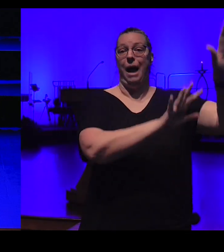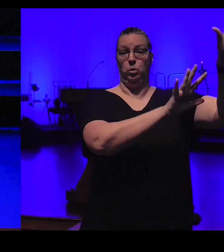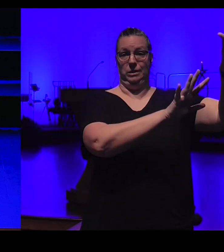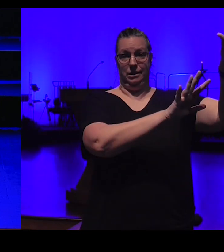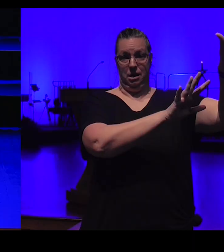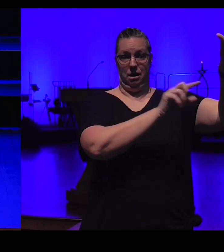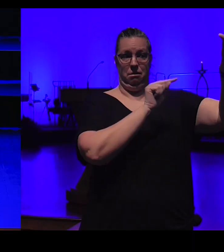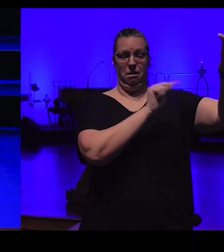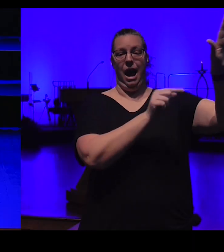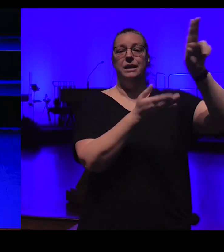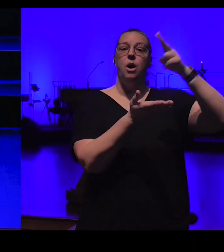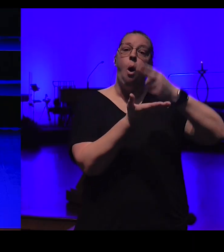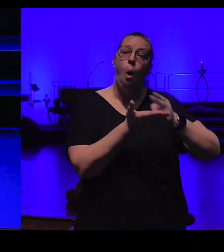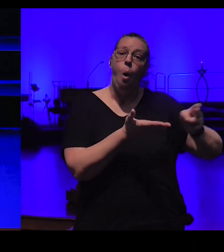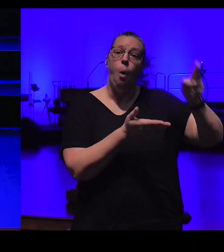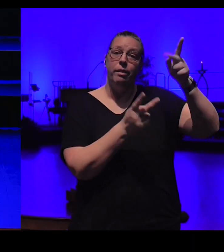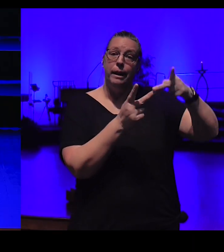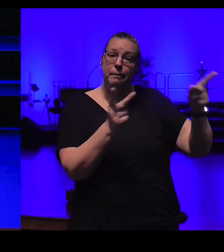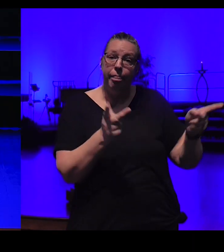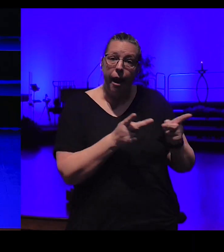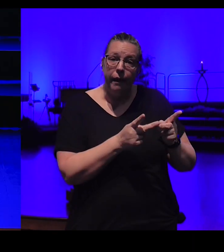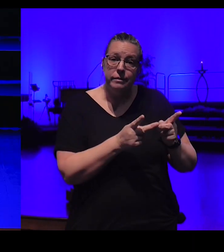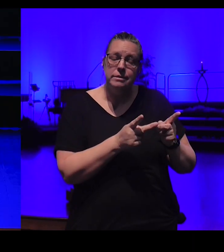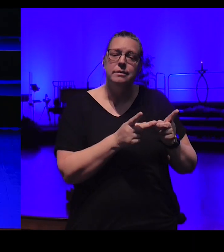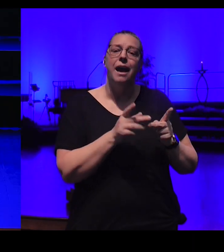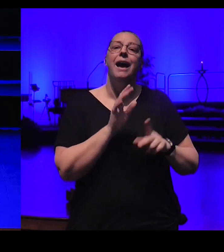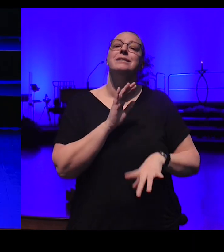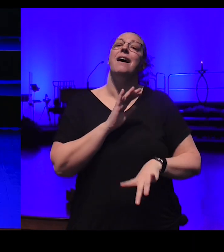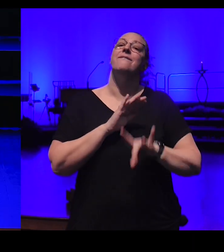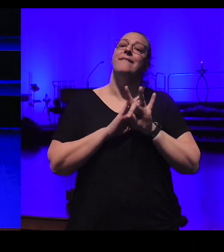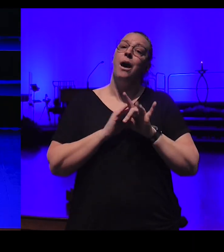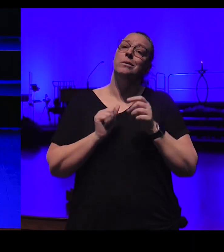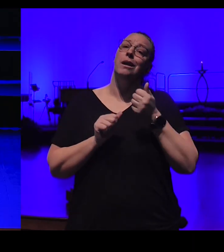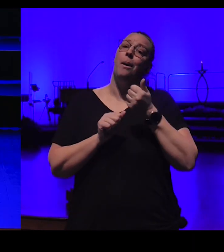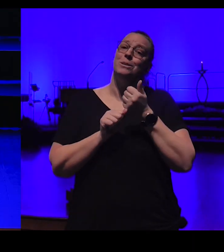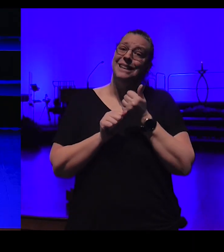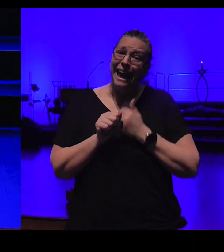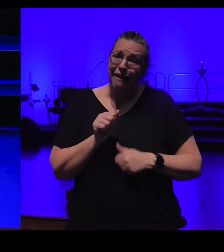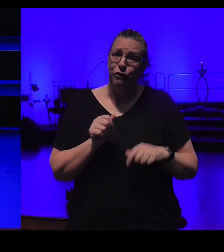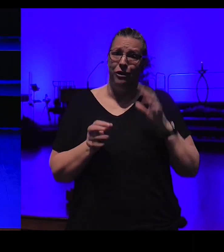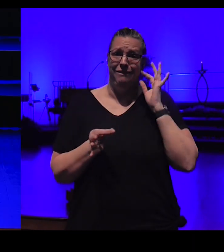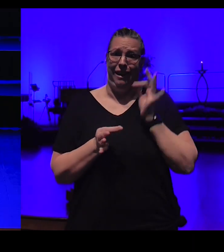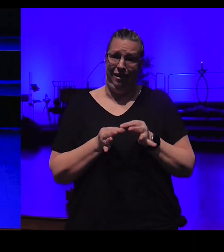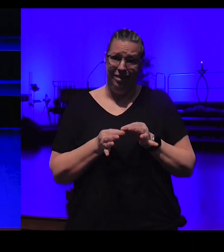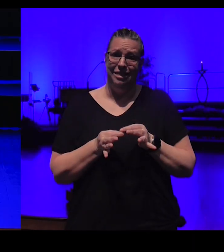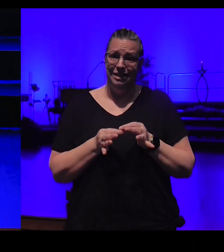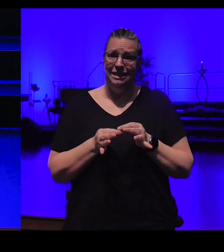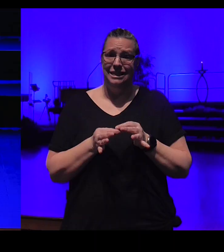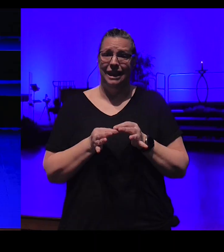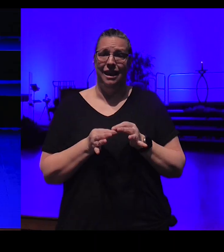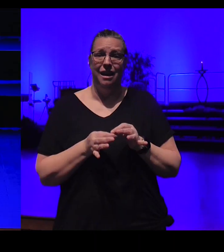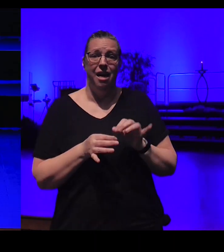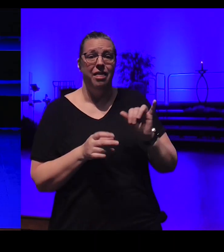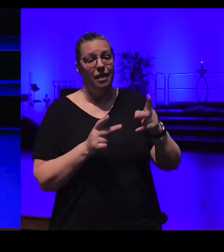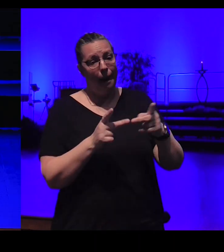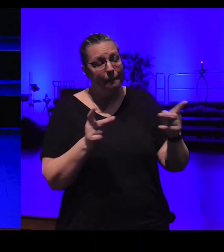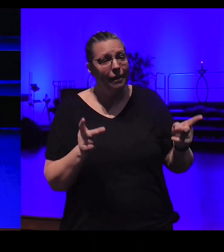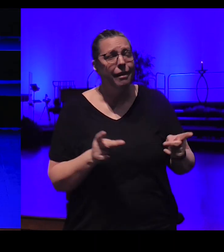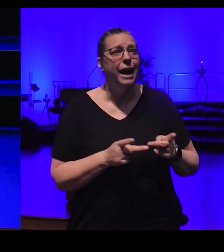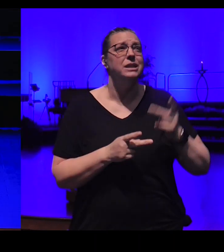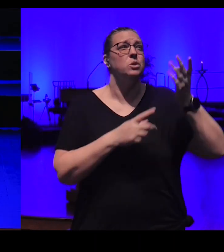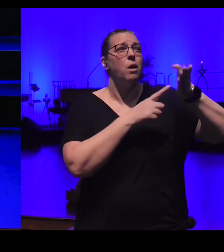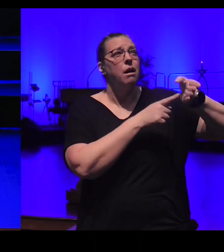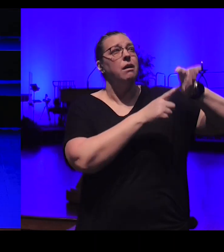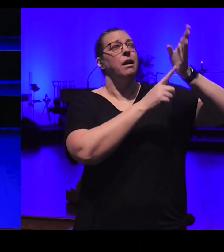as a holy place is found in nearly every faith tradition. this site where divine guidance and revelation